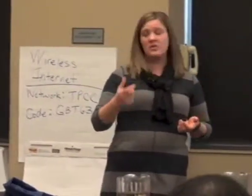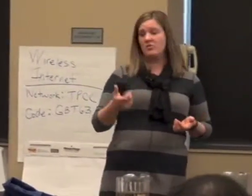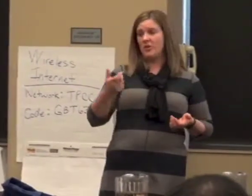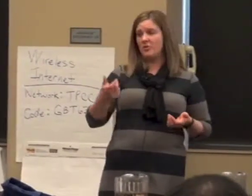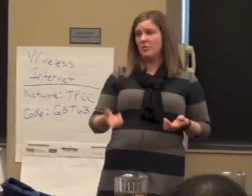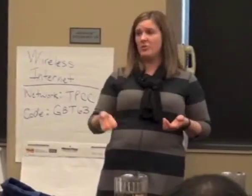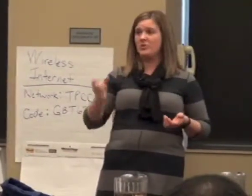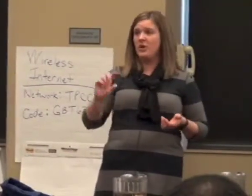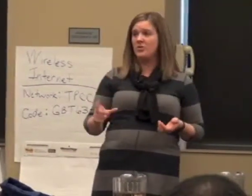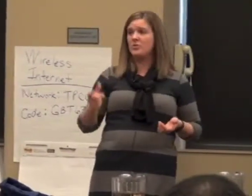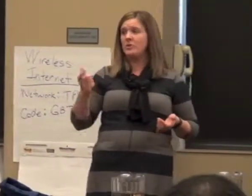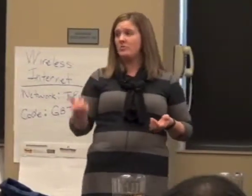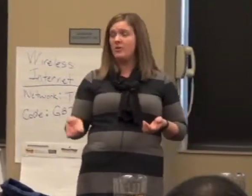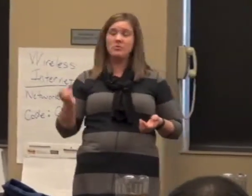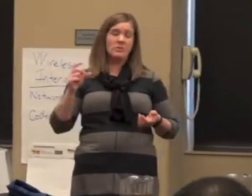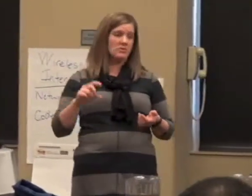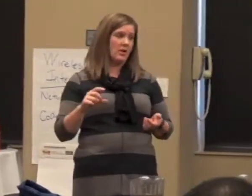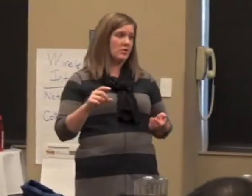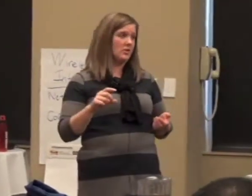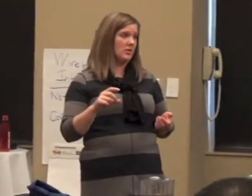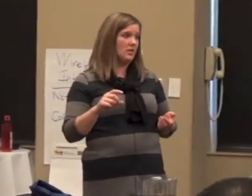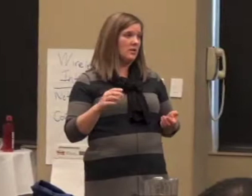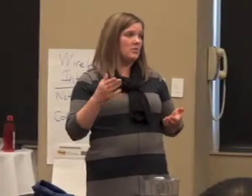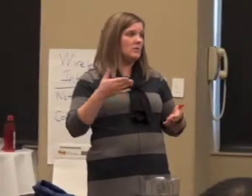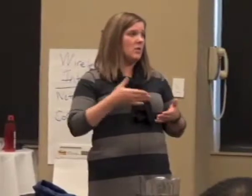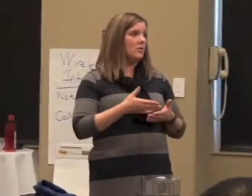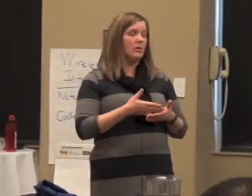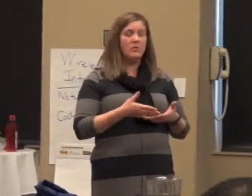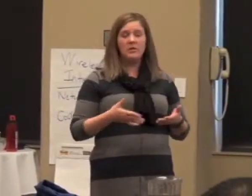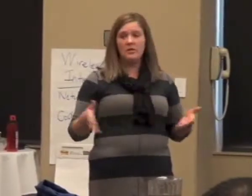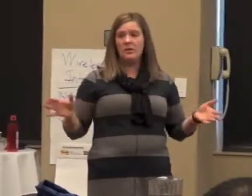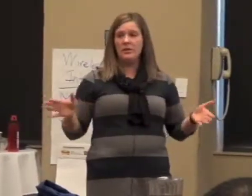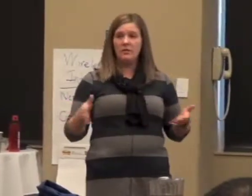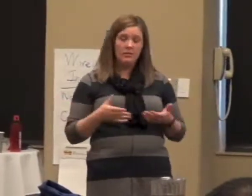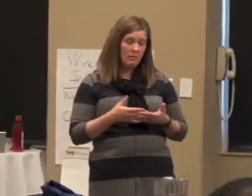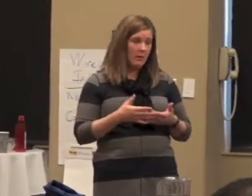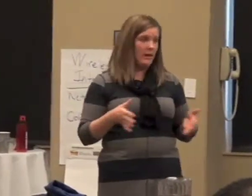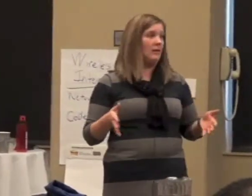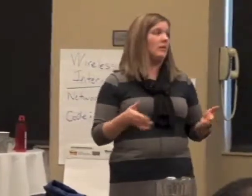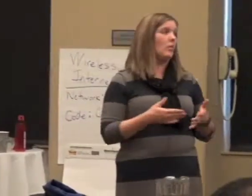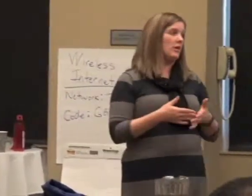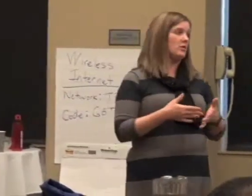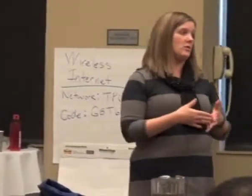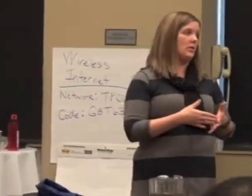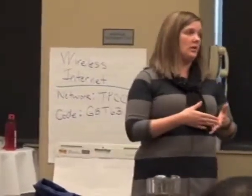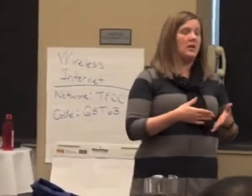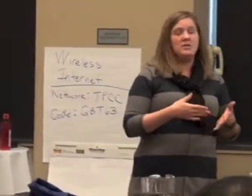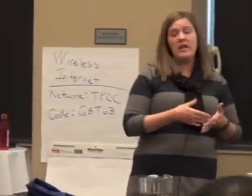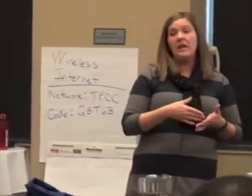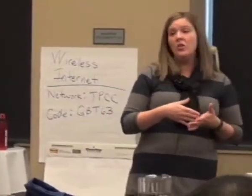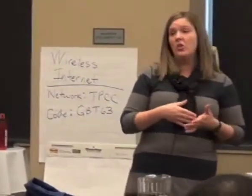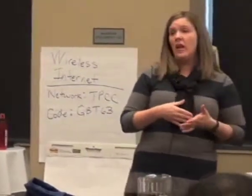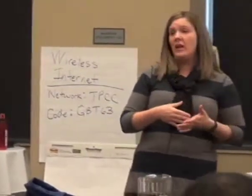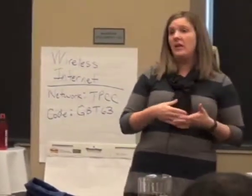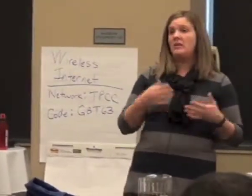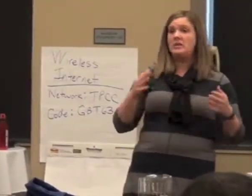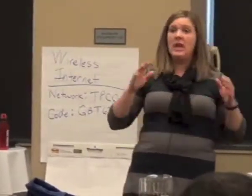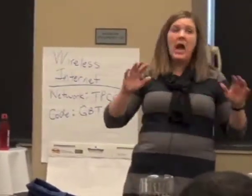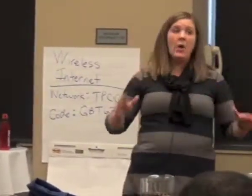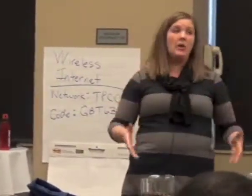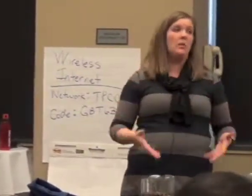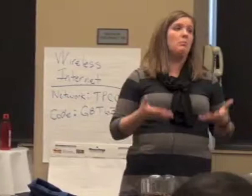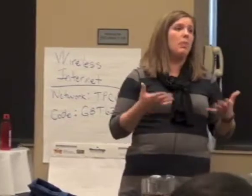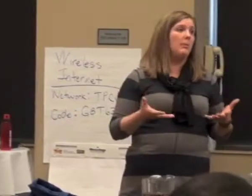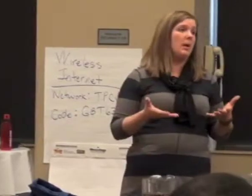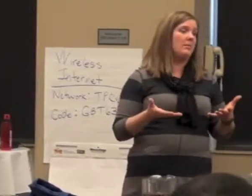is restructure. Restructure, restructure, restructure. Don't completely abandon what you're doing. Take a look at it and see